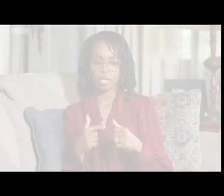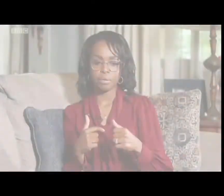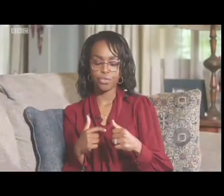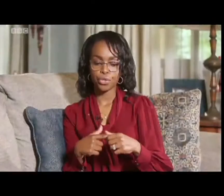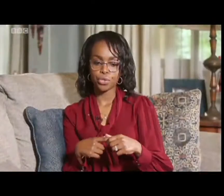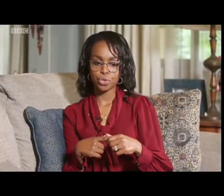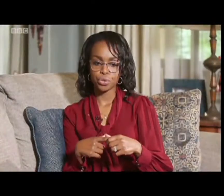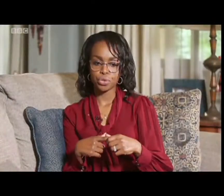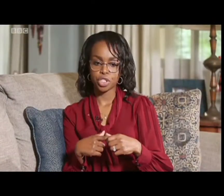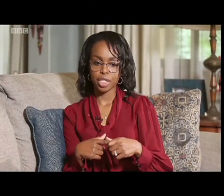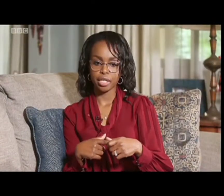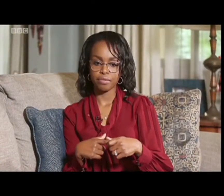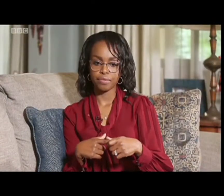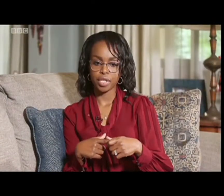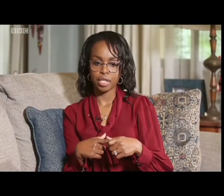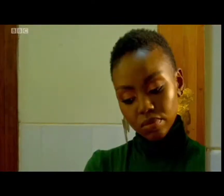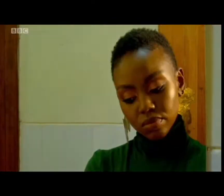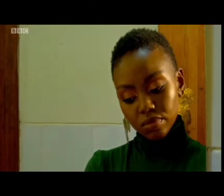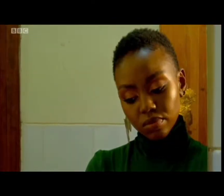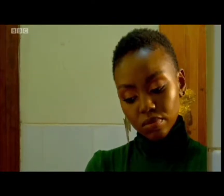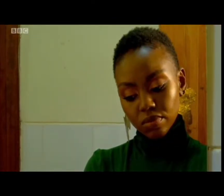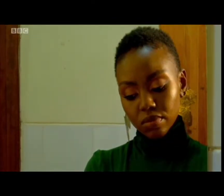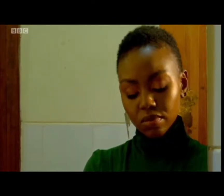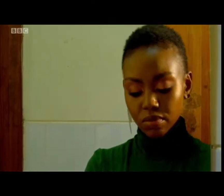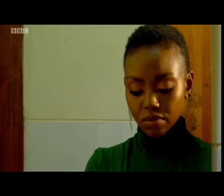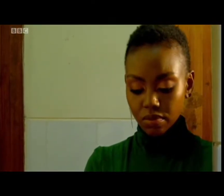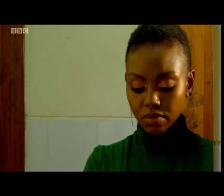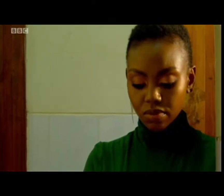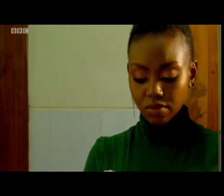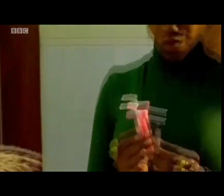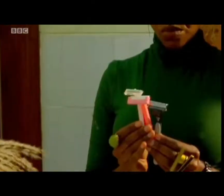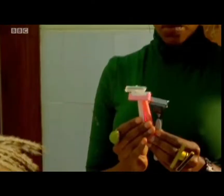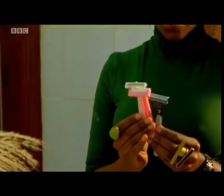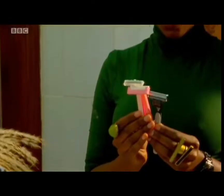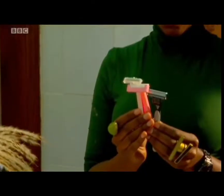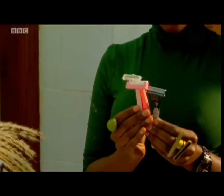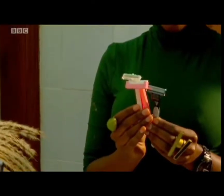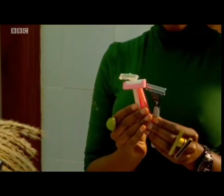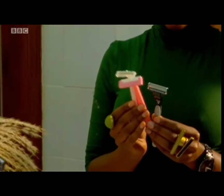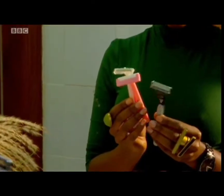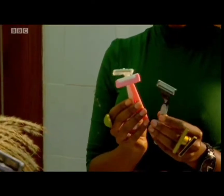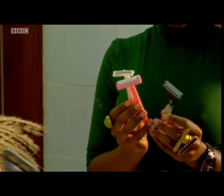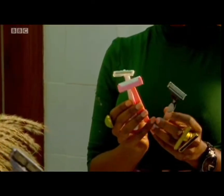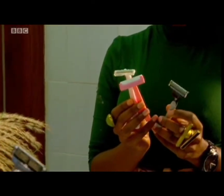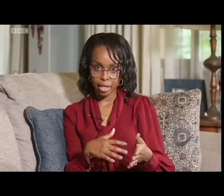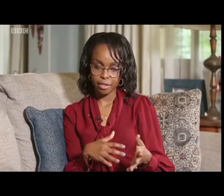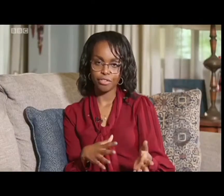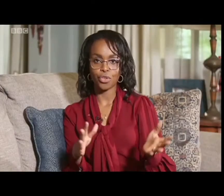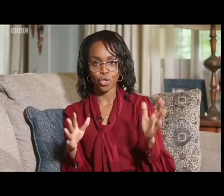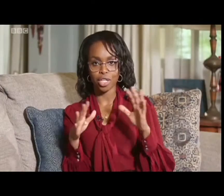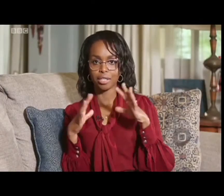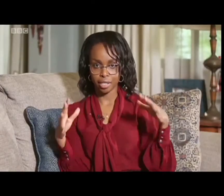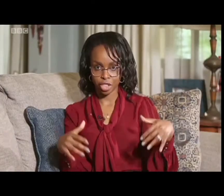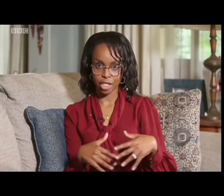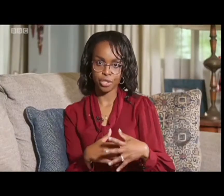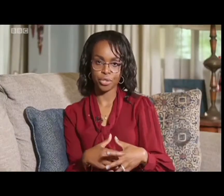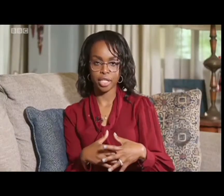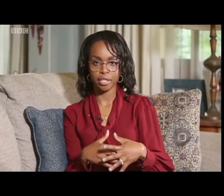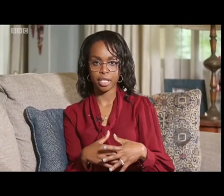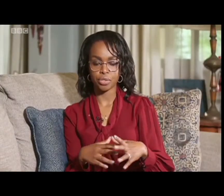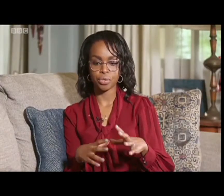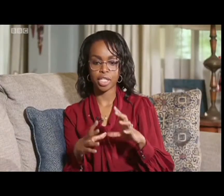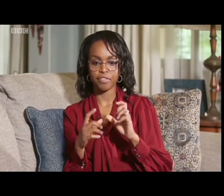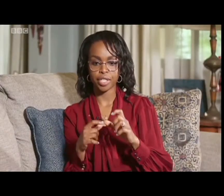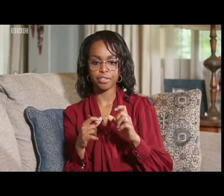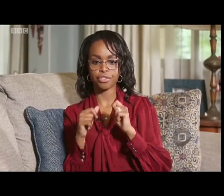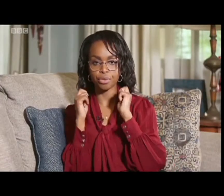contaminants. For those who choose to shave, let's say using clippers or a razor, use those that are specifically made for the genital